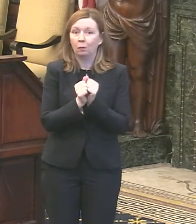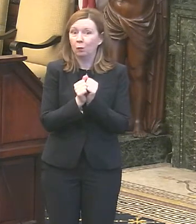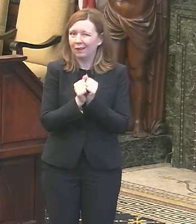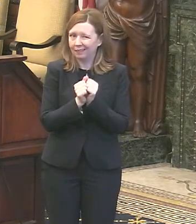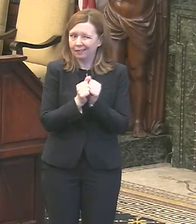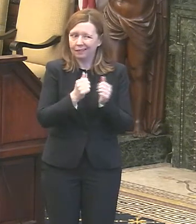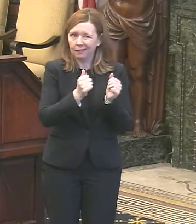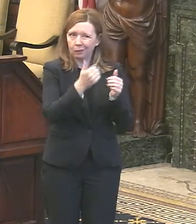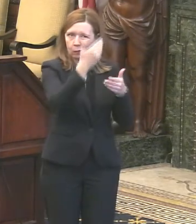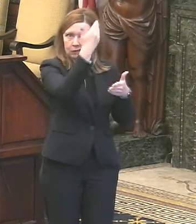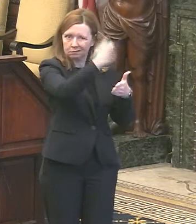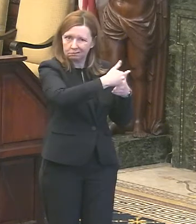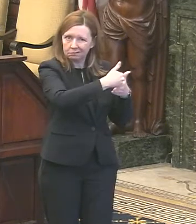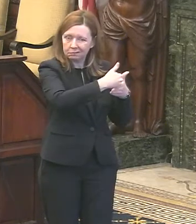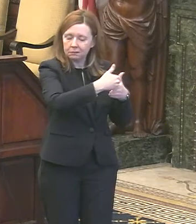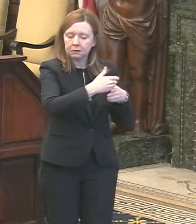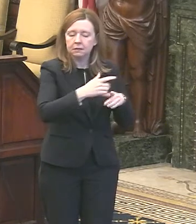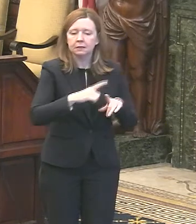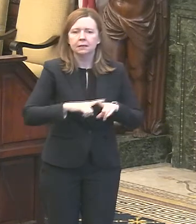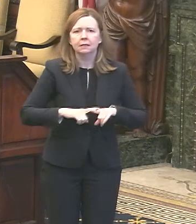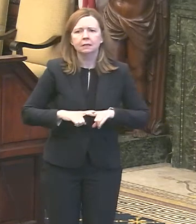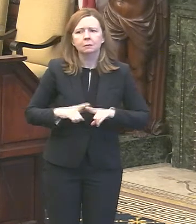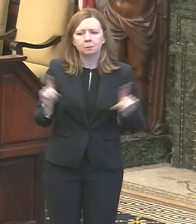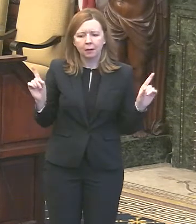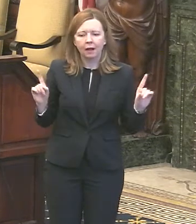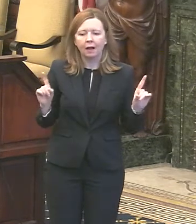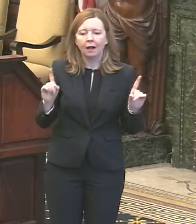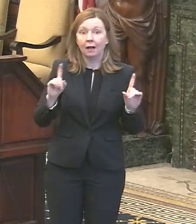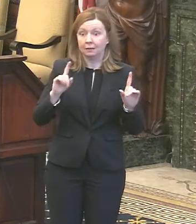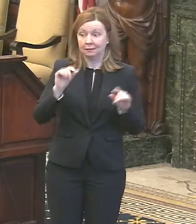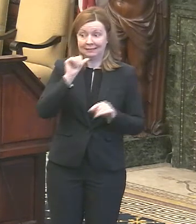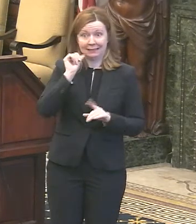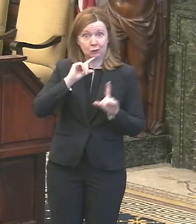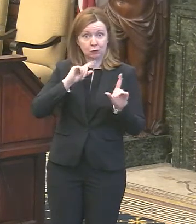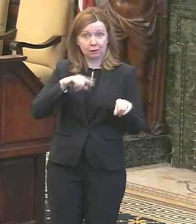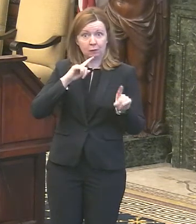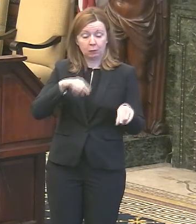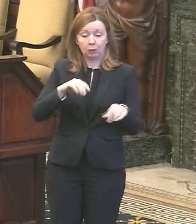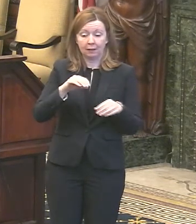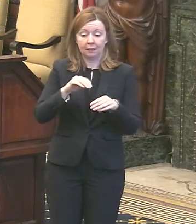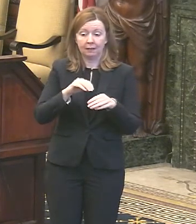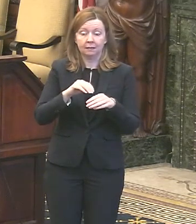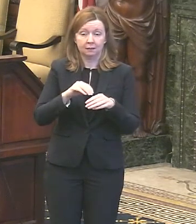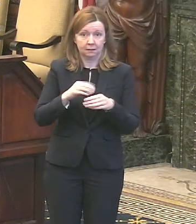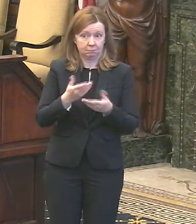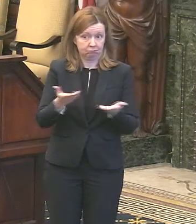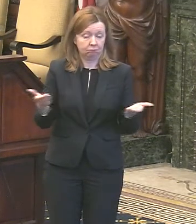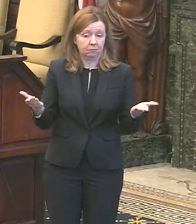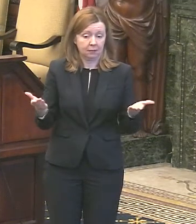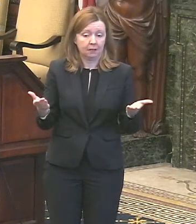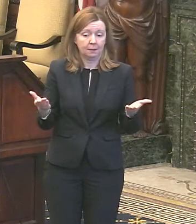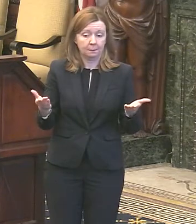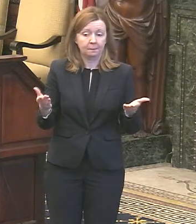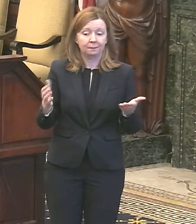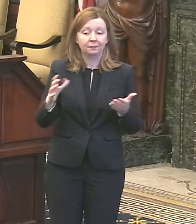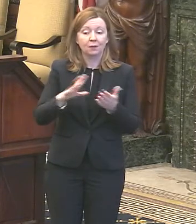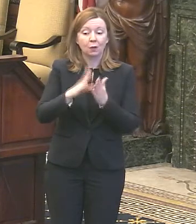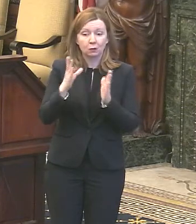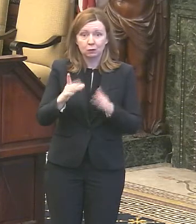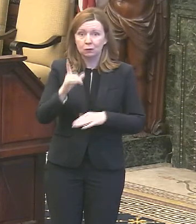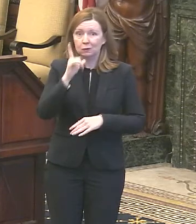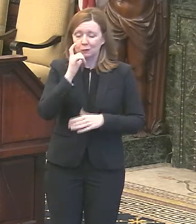Mm-hmm. But in light of what happened, was reported yesterday in the counties of the students